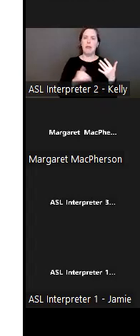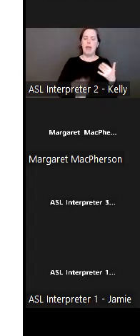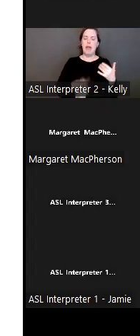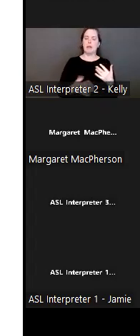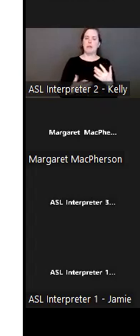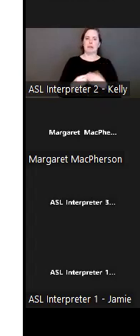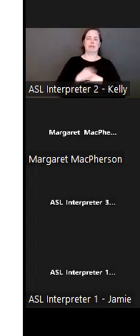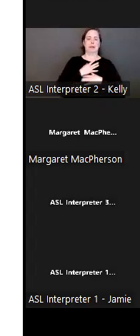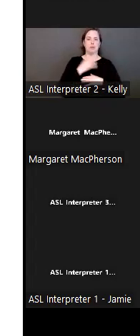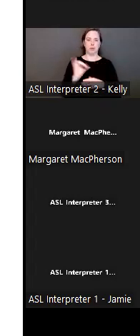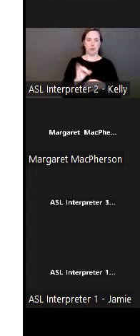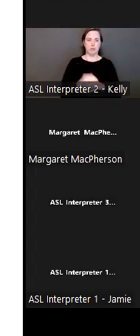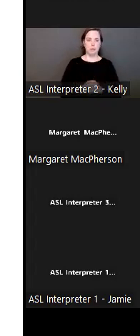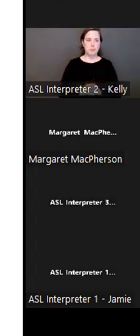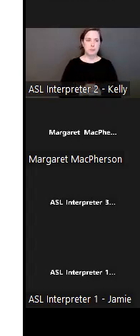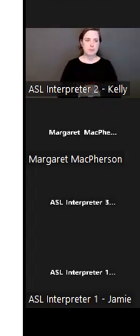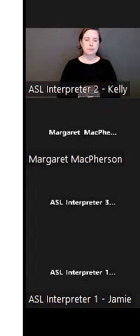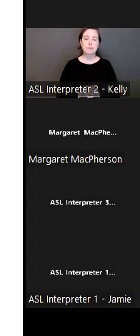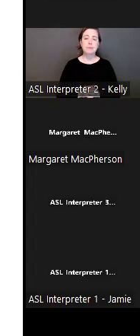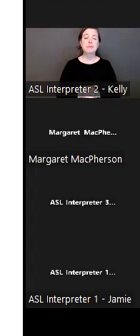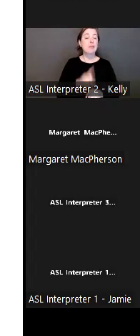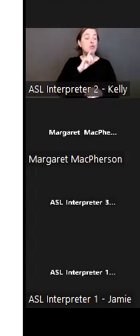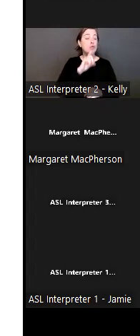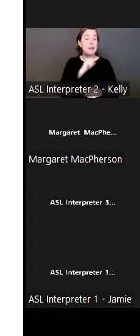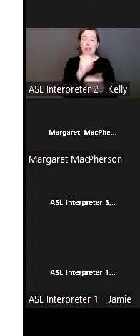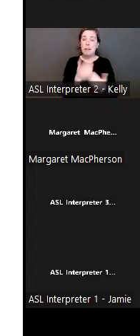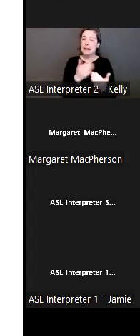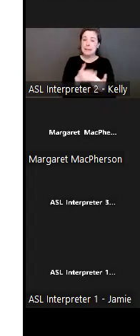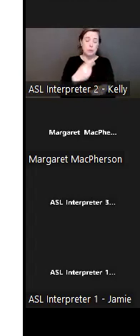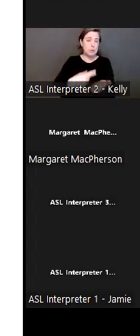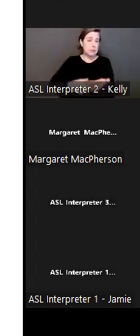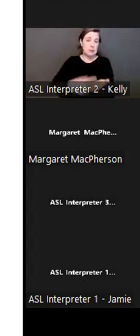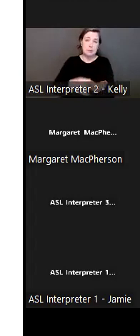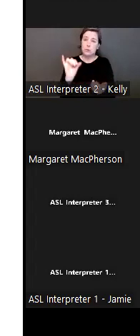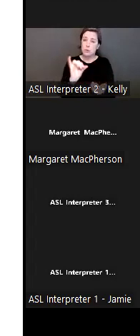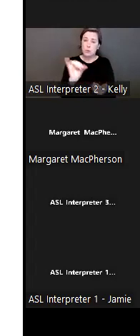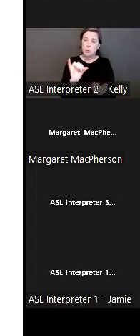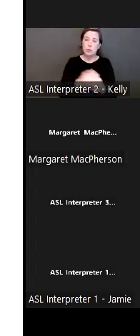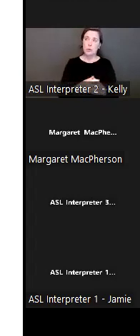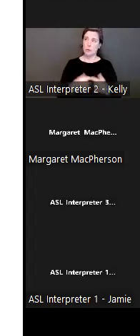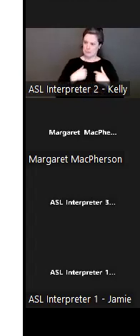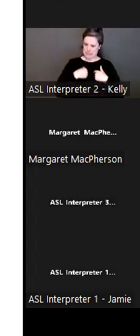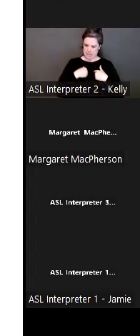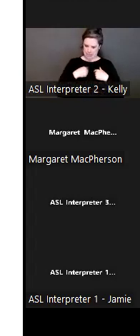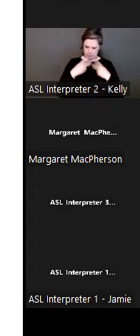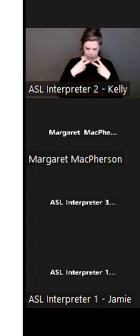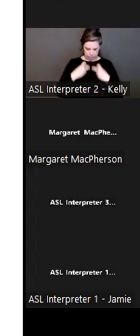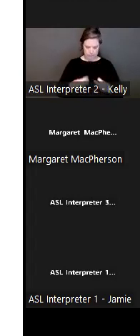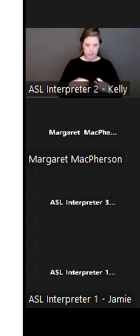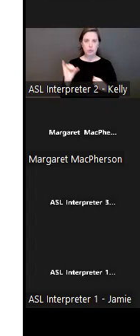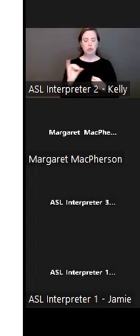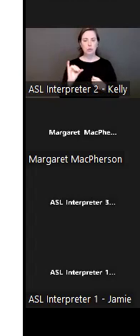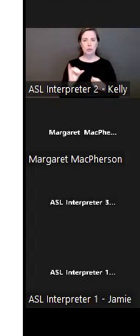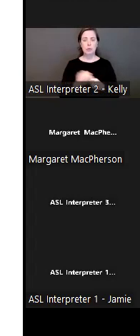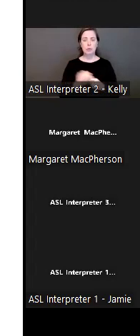not easy to discuss this sometimes because we have to implicate ourselves in these processes. So I would urge you to